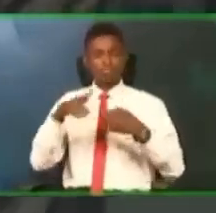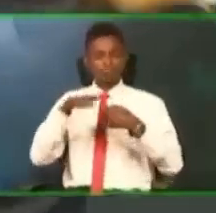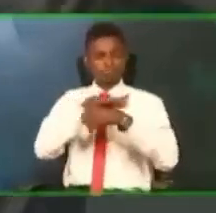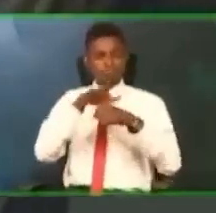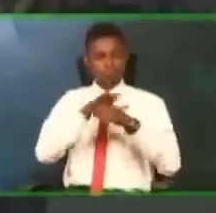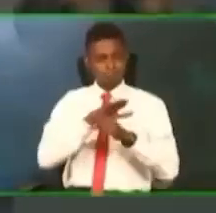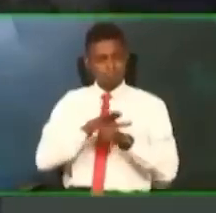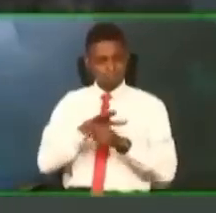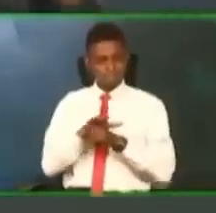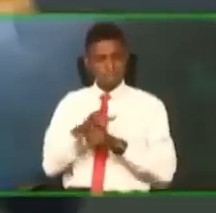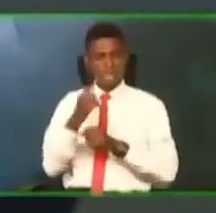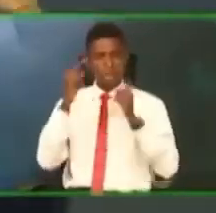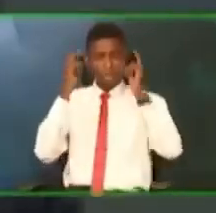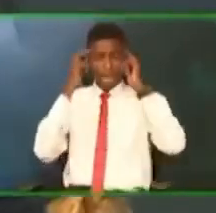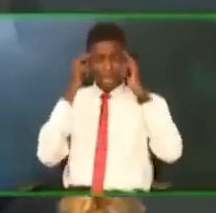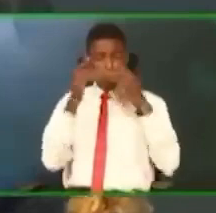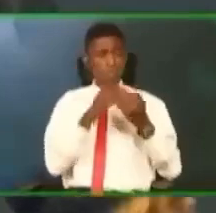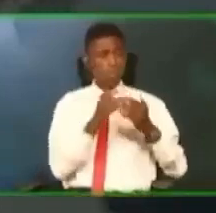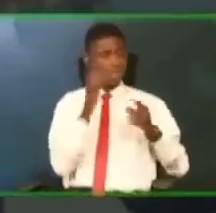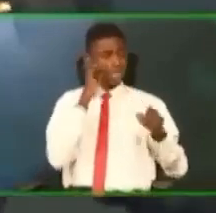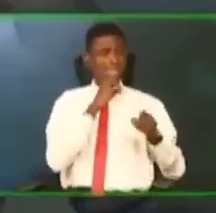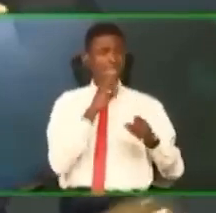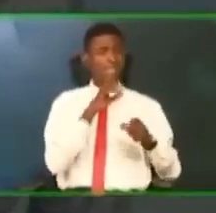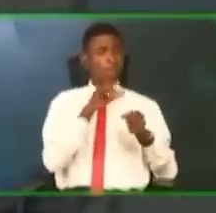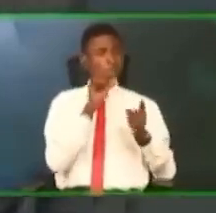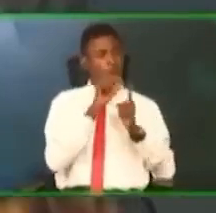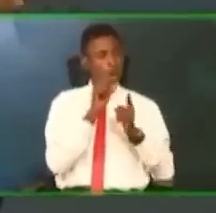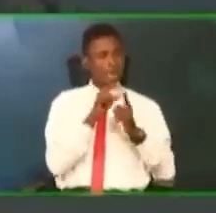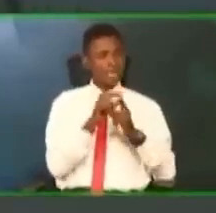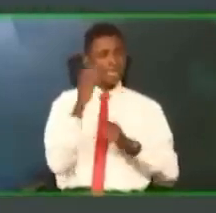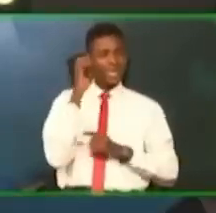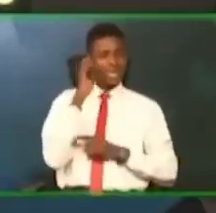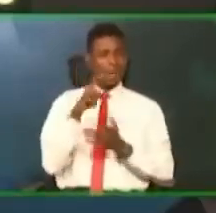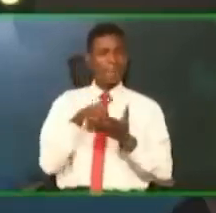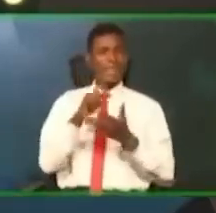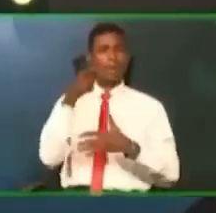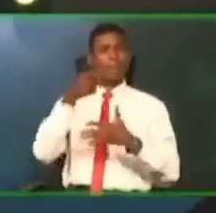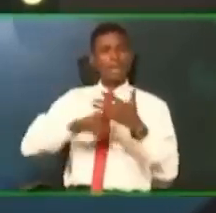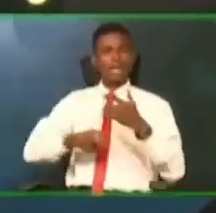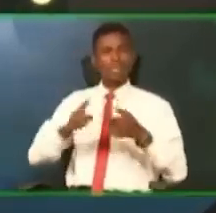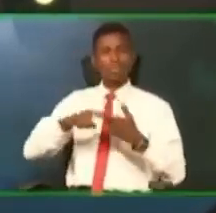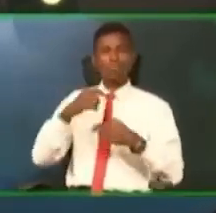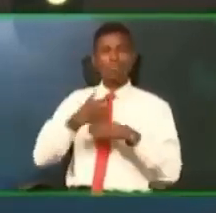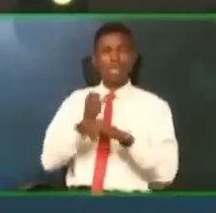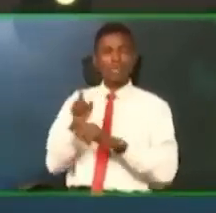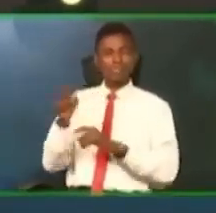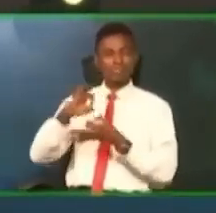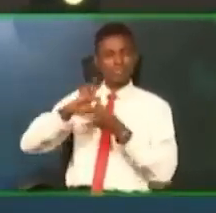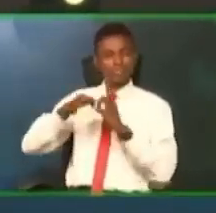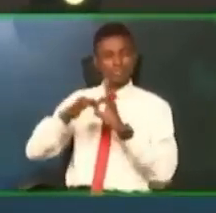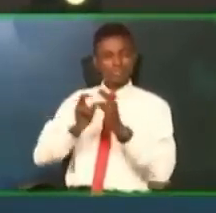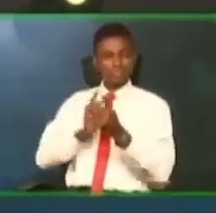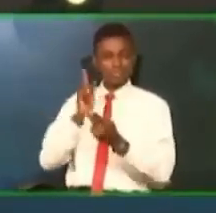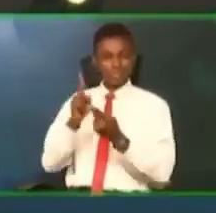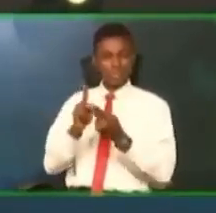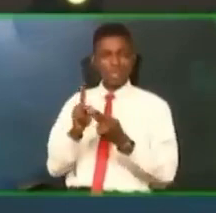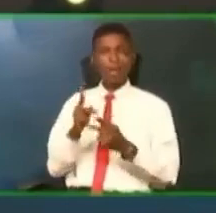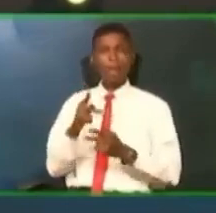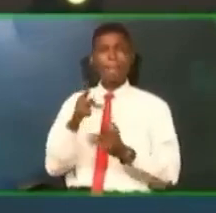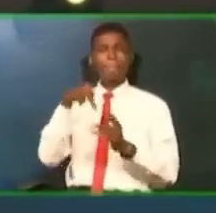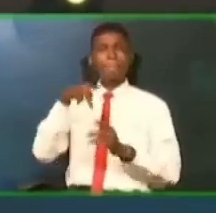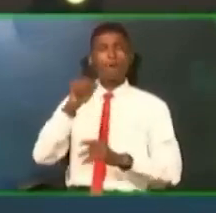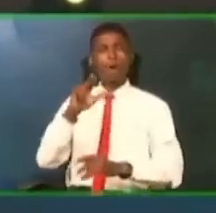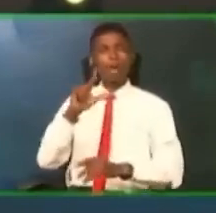that interprets the speakings of God with accuracy. And Paul is saying, let this mind be in you, which